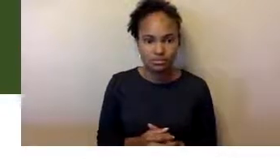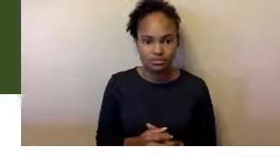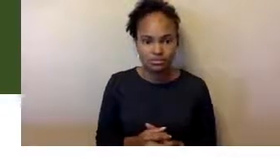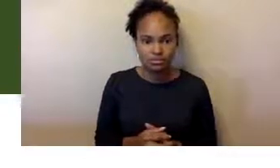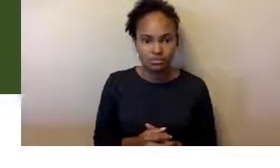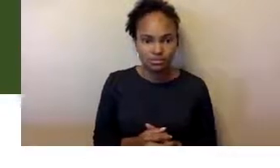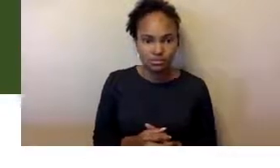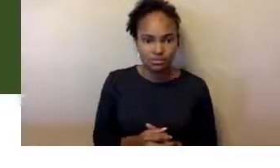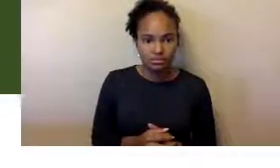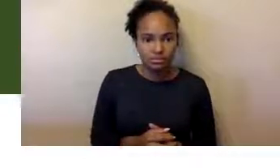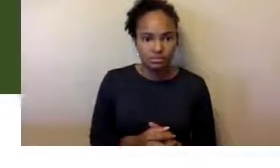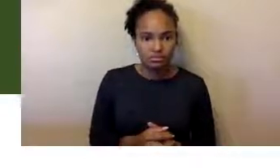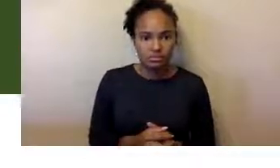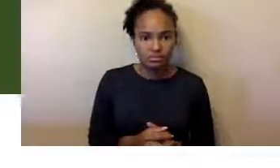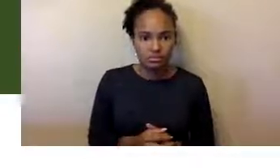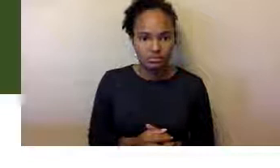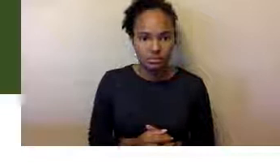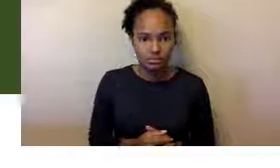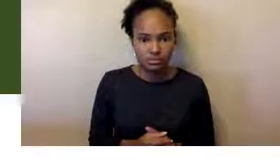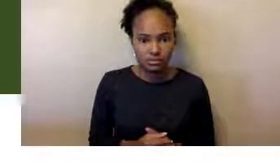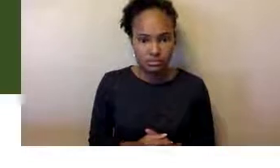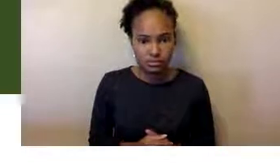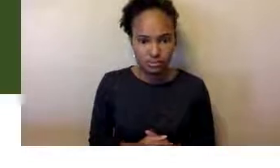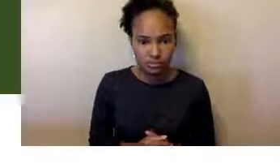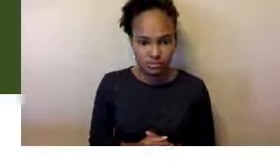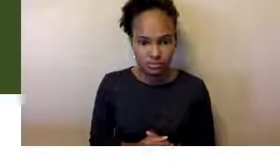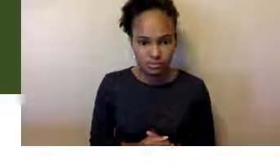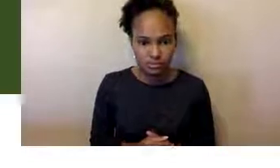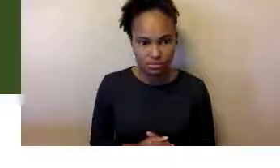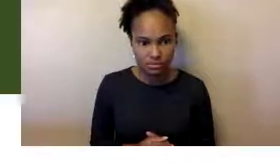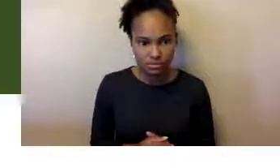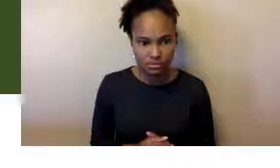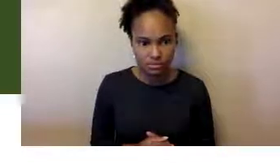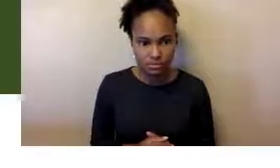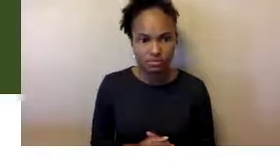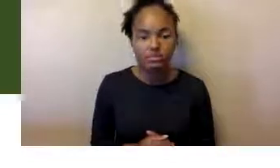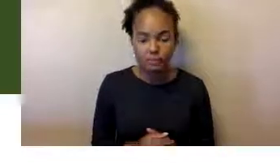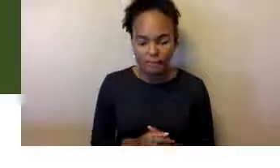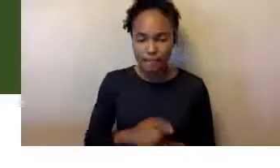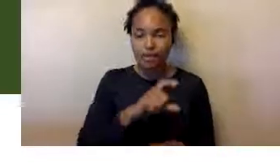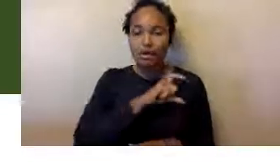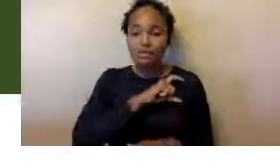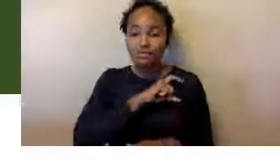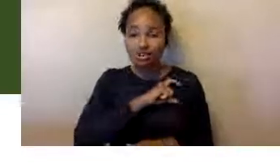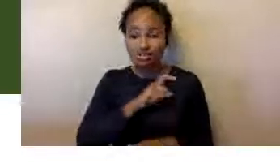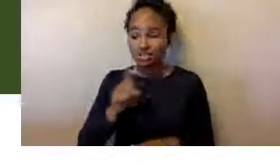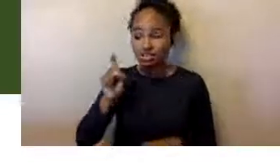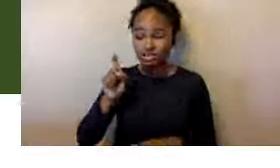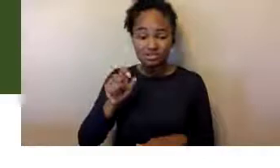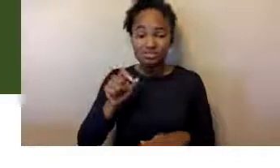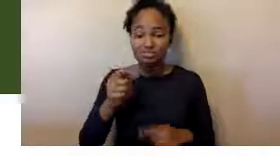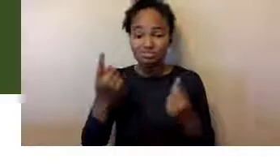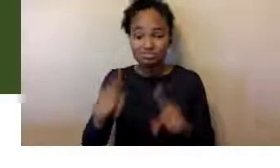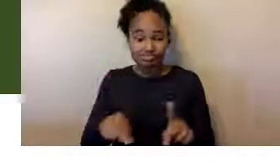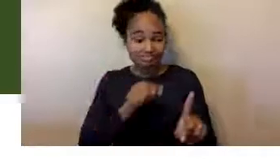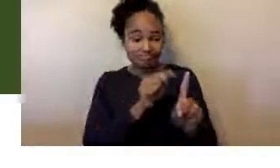also, law enforcement should transfer persons in mental health crisis to treatment facilities as a reasonable modification to the